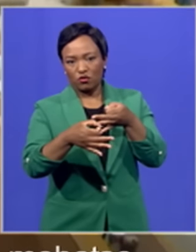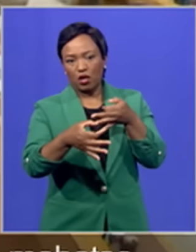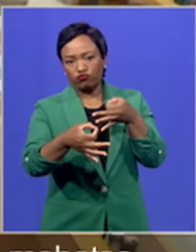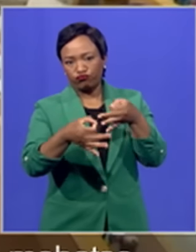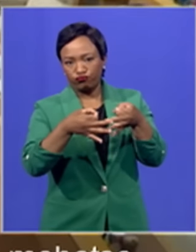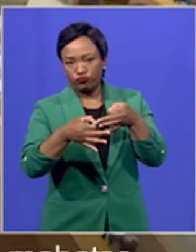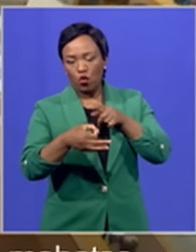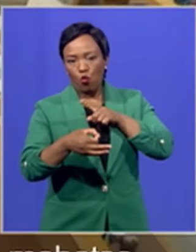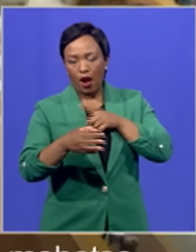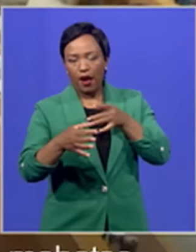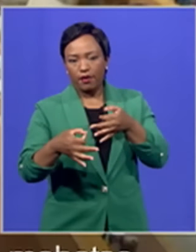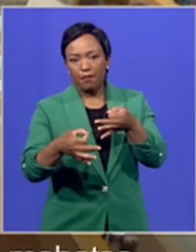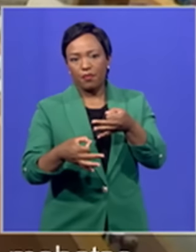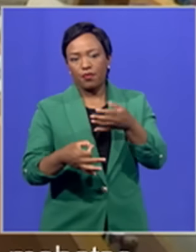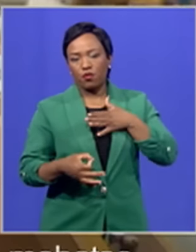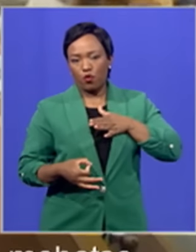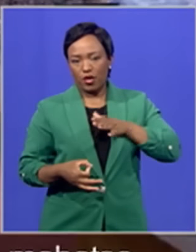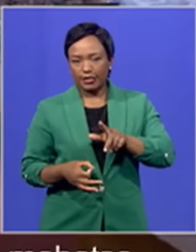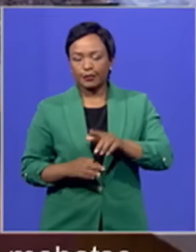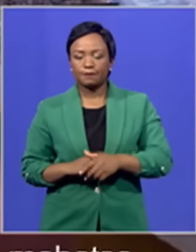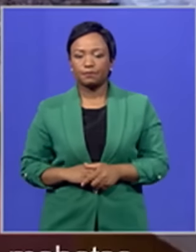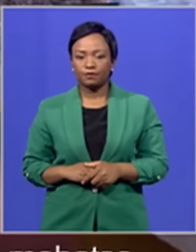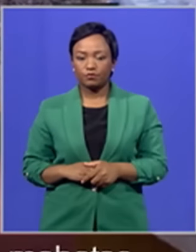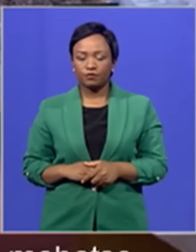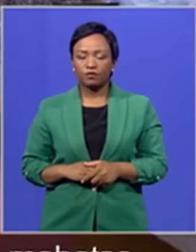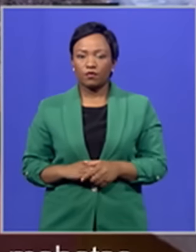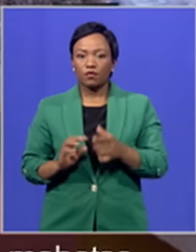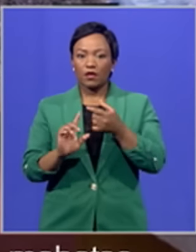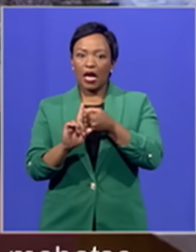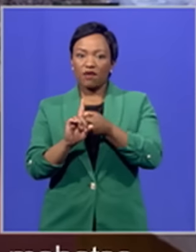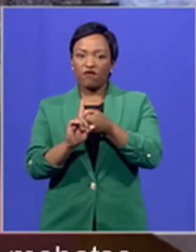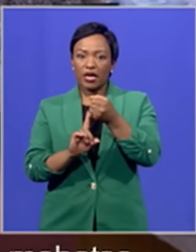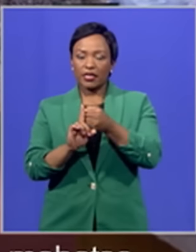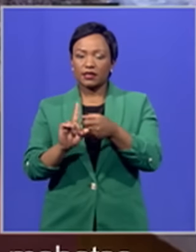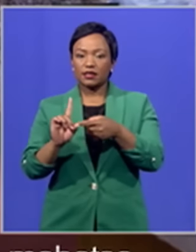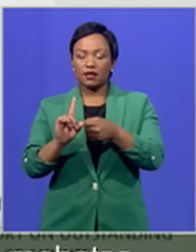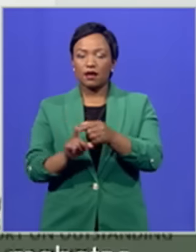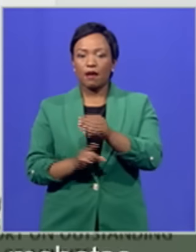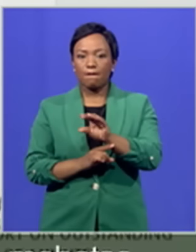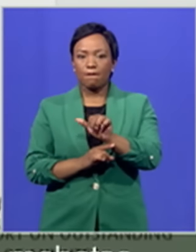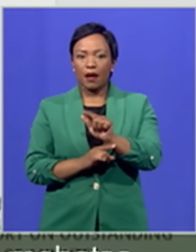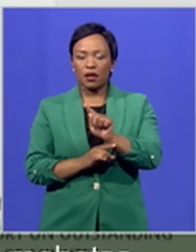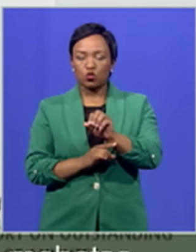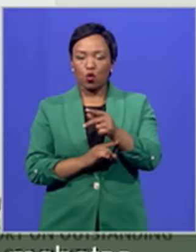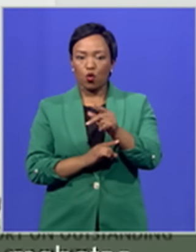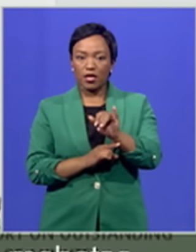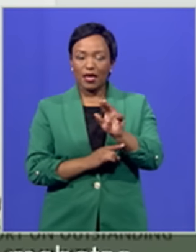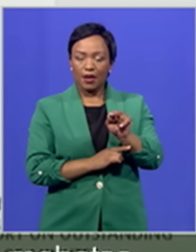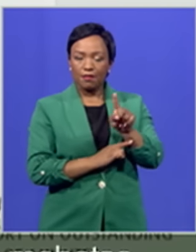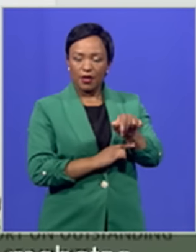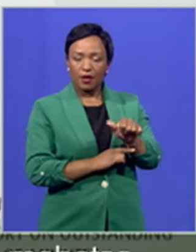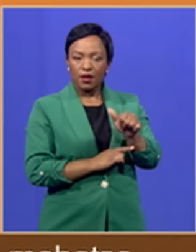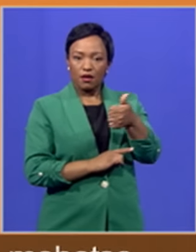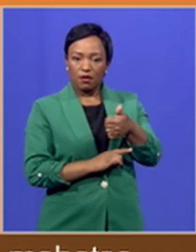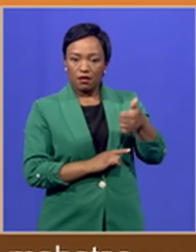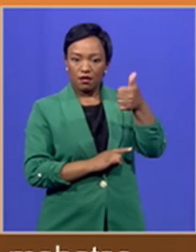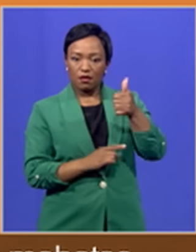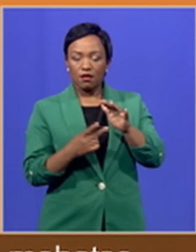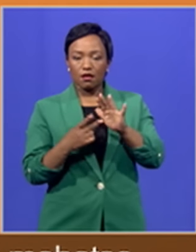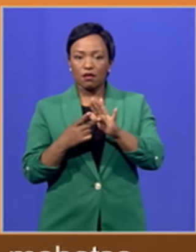Tlhogo phetiši ya lekala la botšhotšhisi bja bosetšhaba mo advocata Shamila Batohi le mohlankedi mogolo yo a šetšanego le merero ya